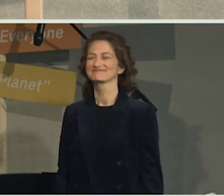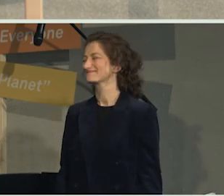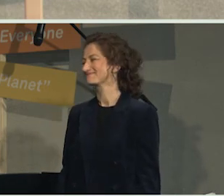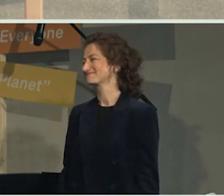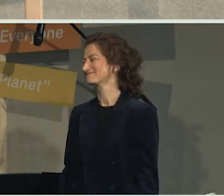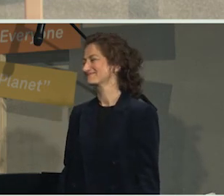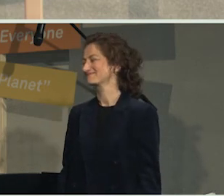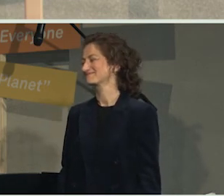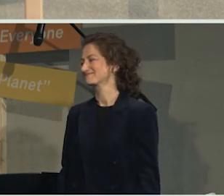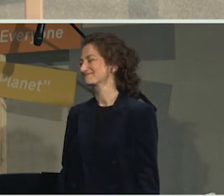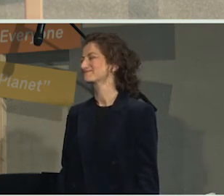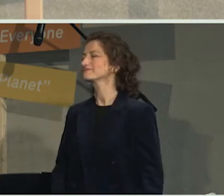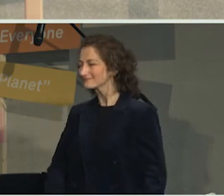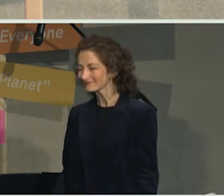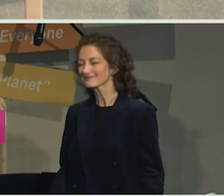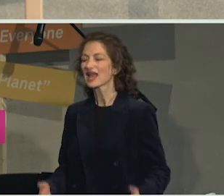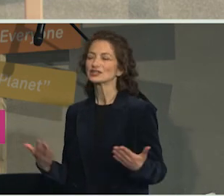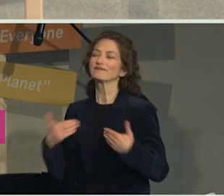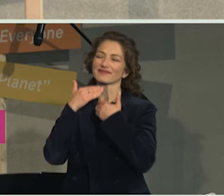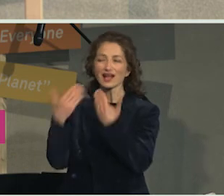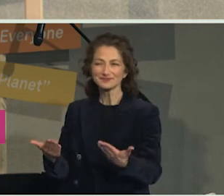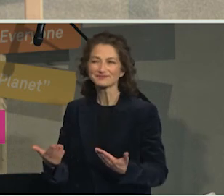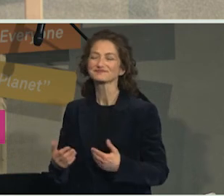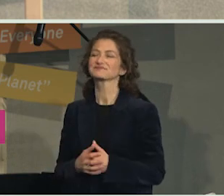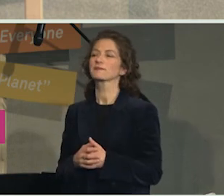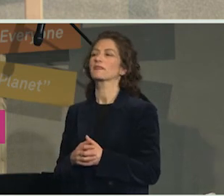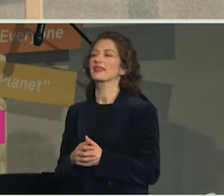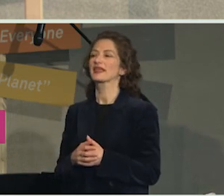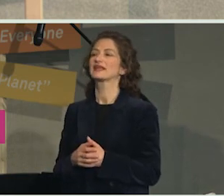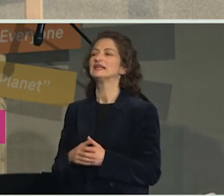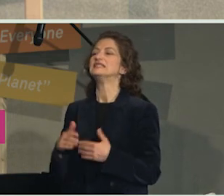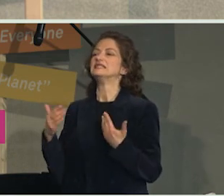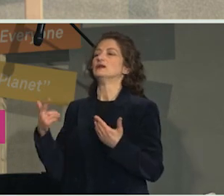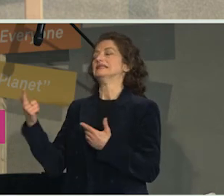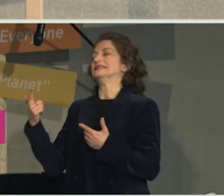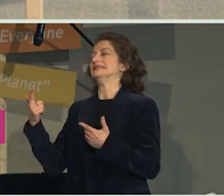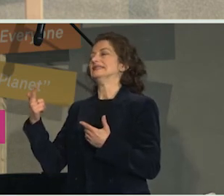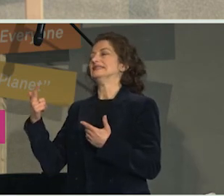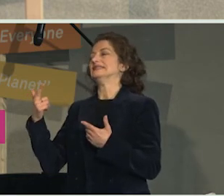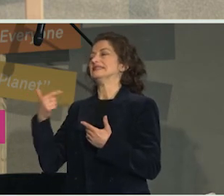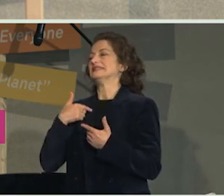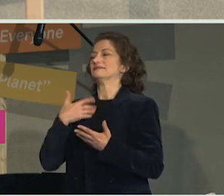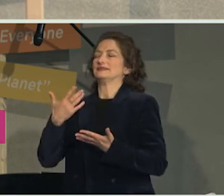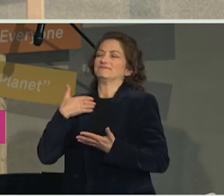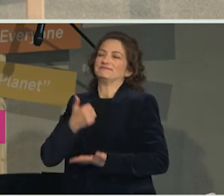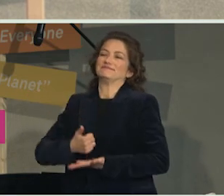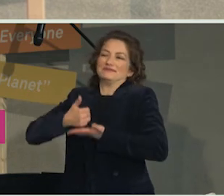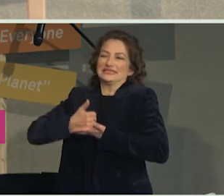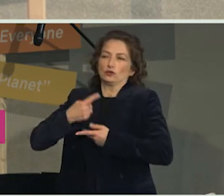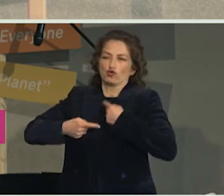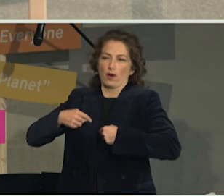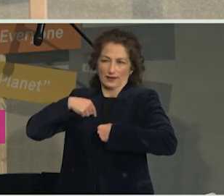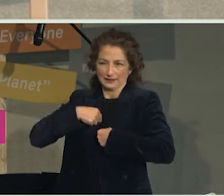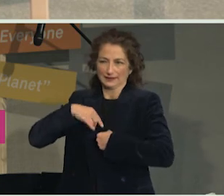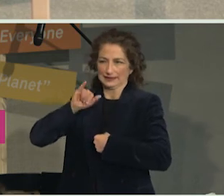including giving me the honor of being the president of CIJ, and I couldn't be more proud of it, of